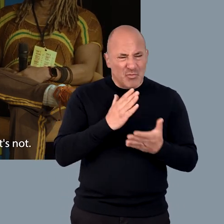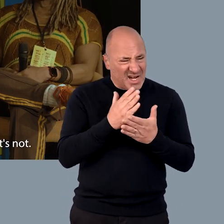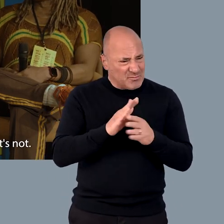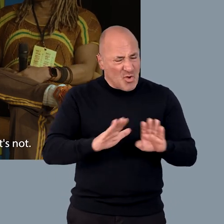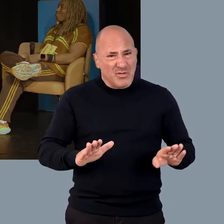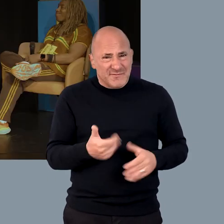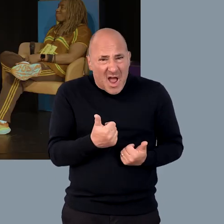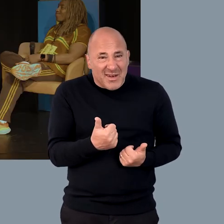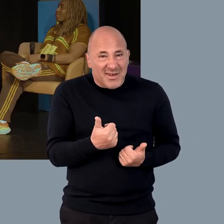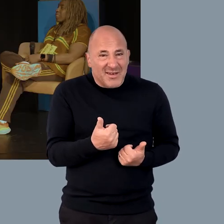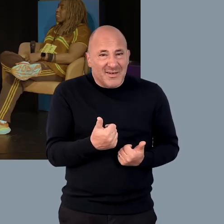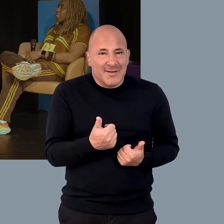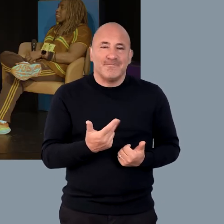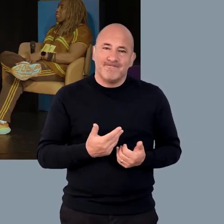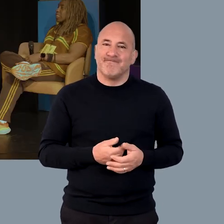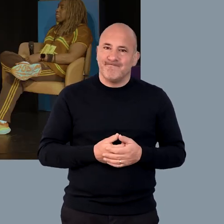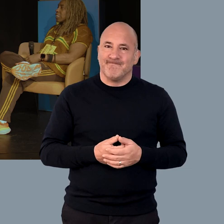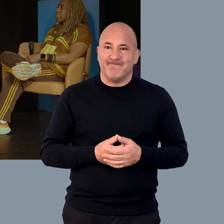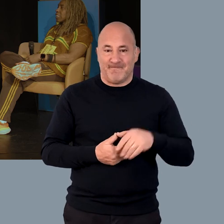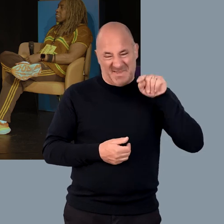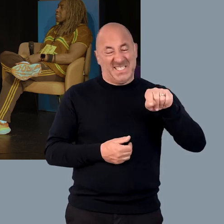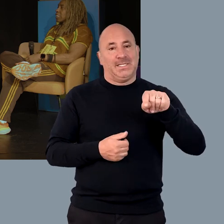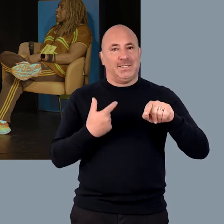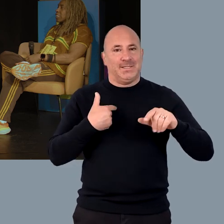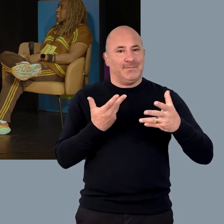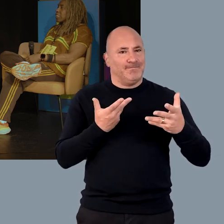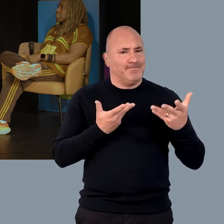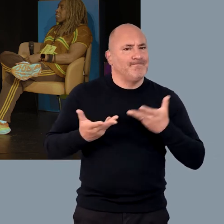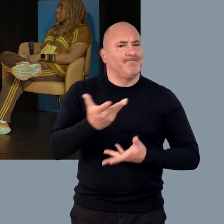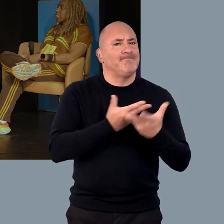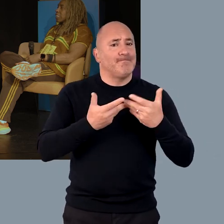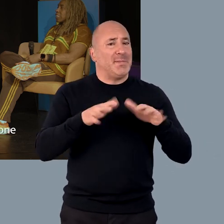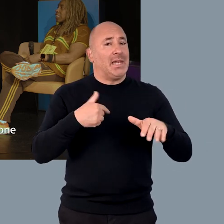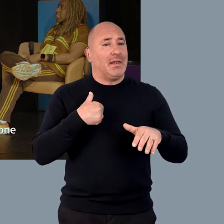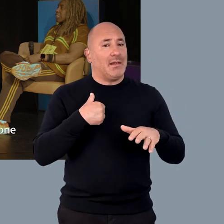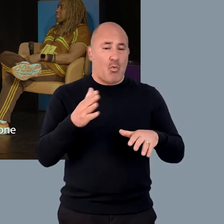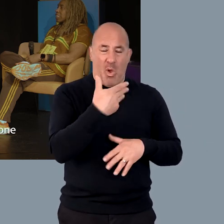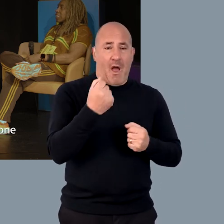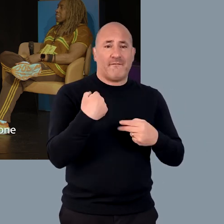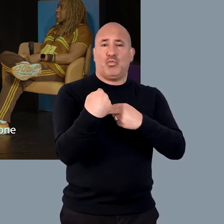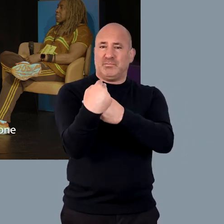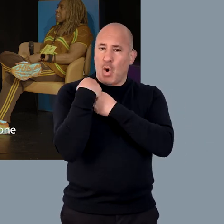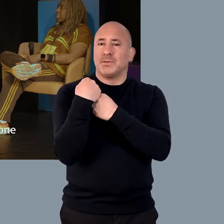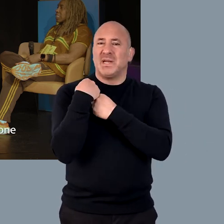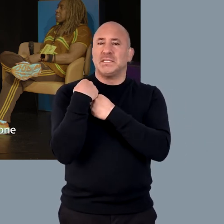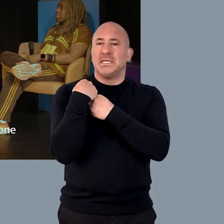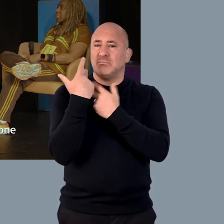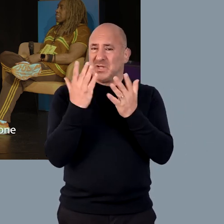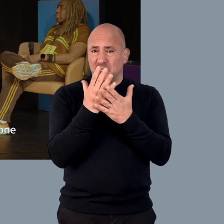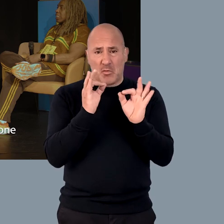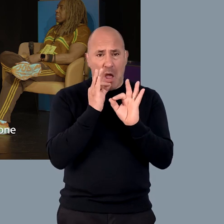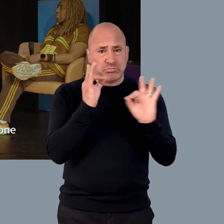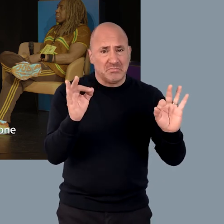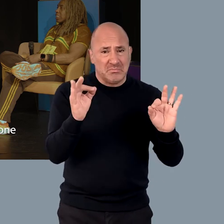actually it's not So I think there is It's a conversation that we've been having that actually there is a responsibility for